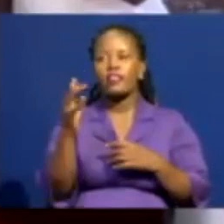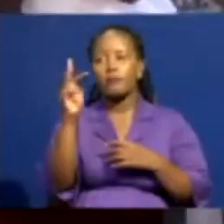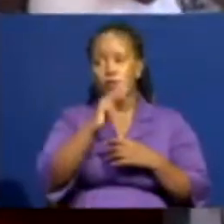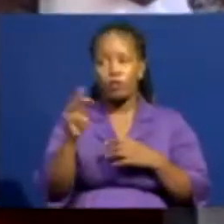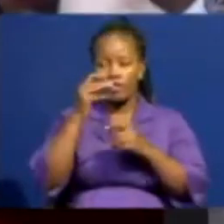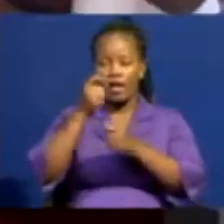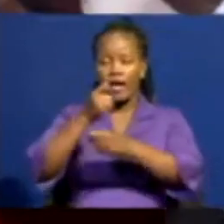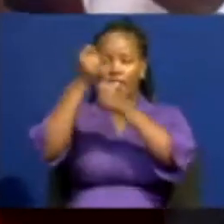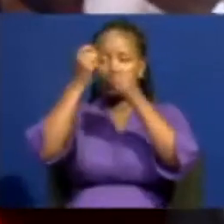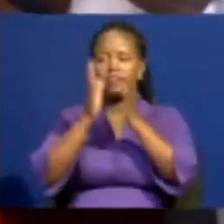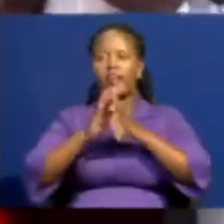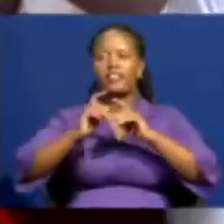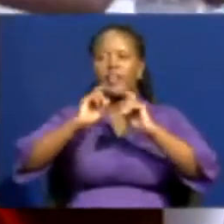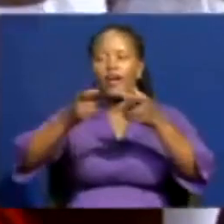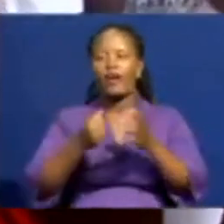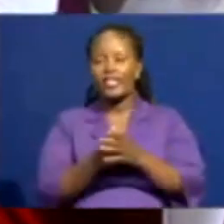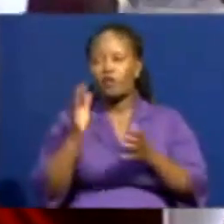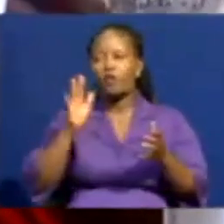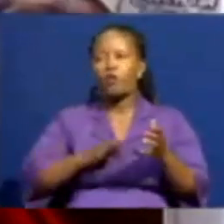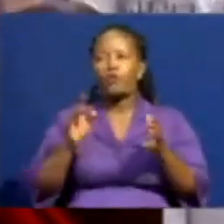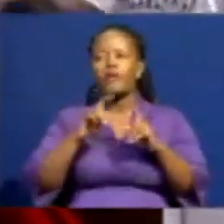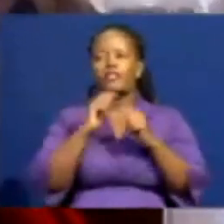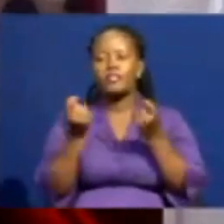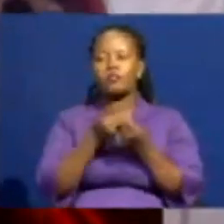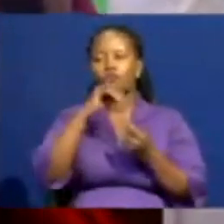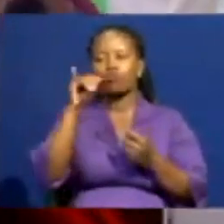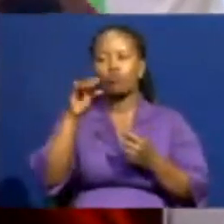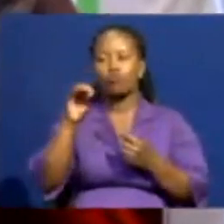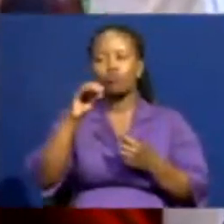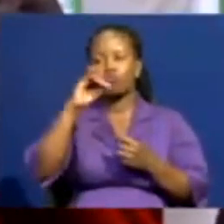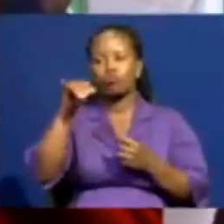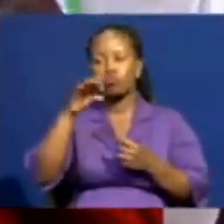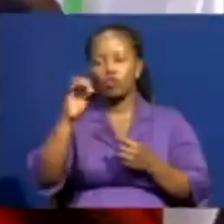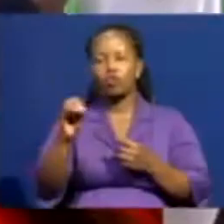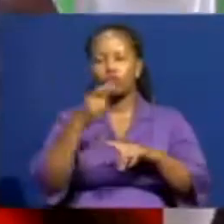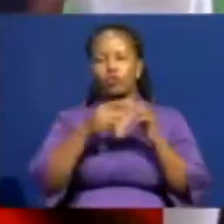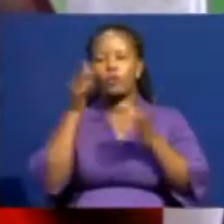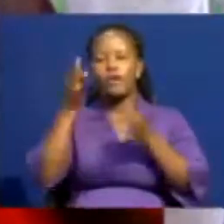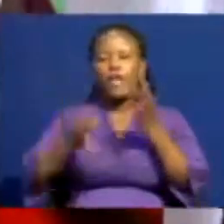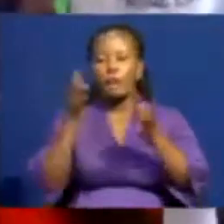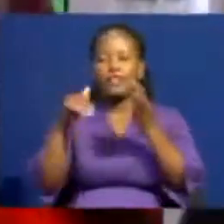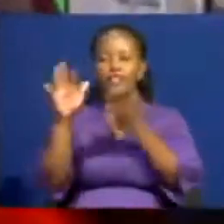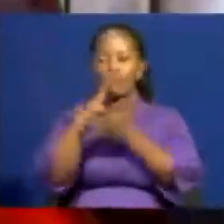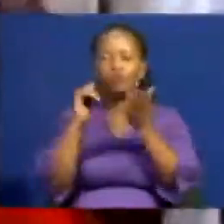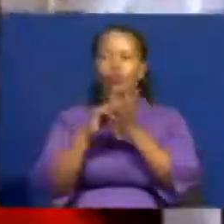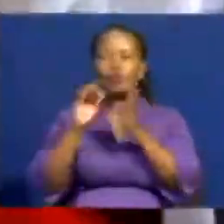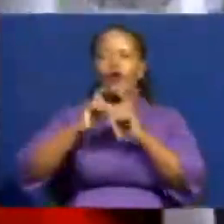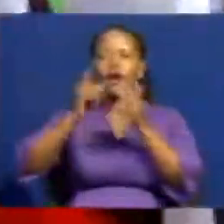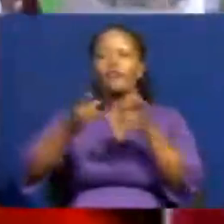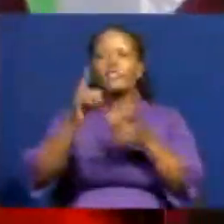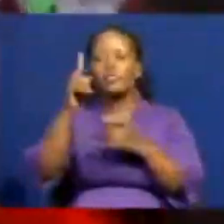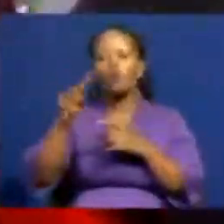medals. The women's category winners, Club Jojo from Embakasi Central, walked away with 1 million shillings, a trophy